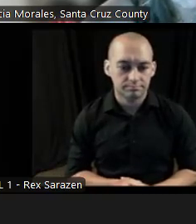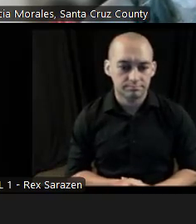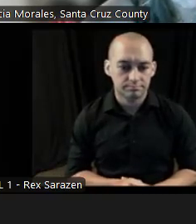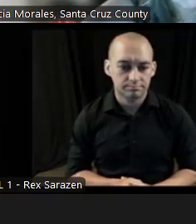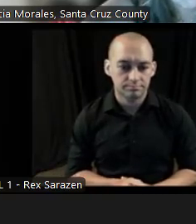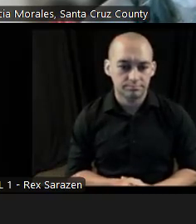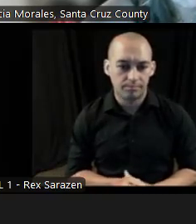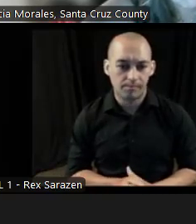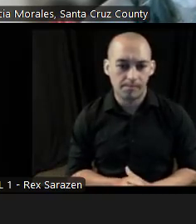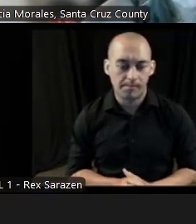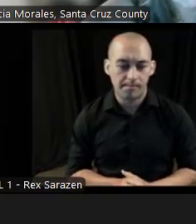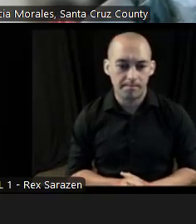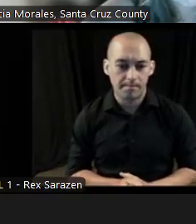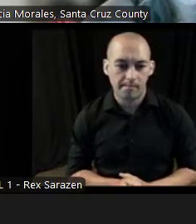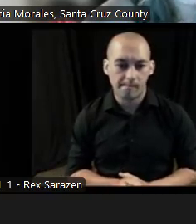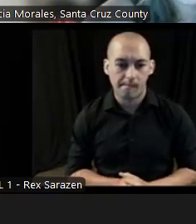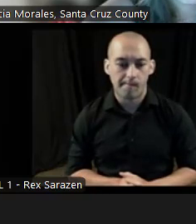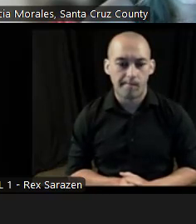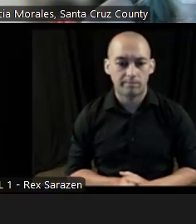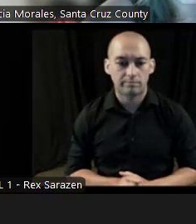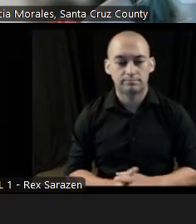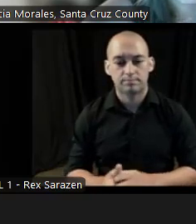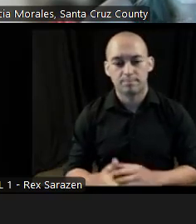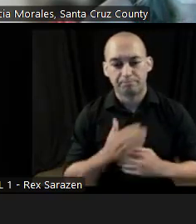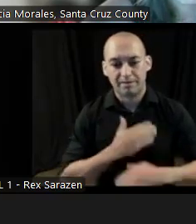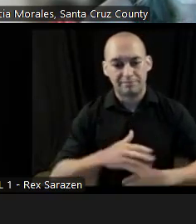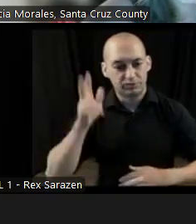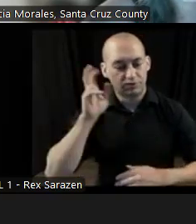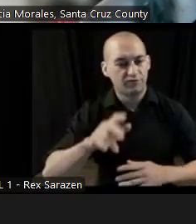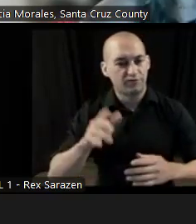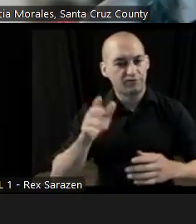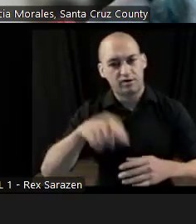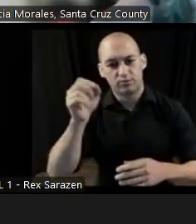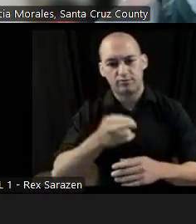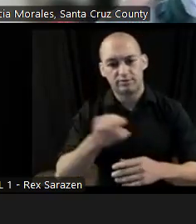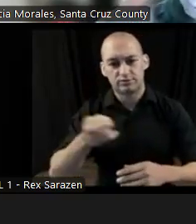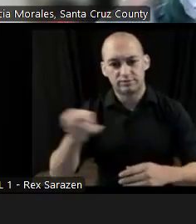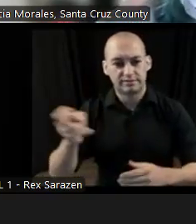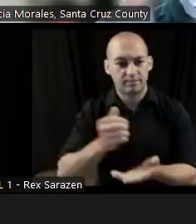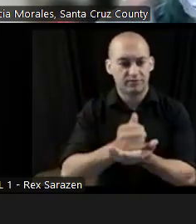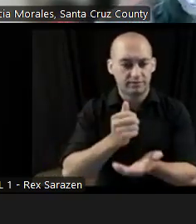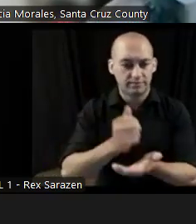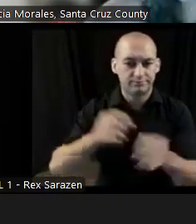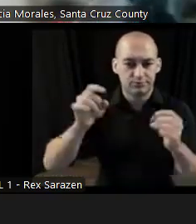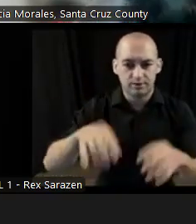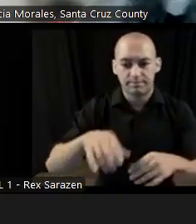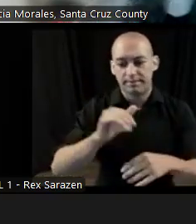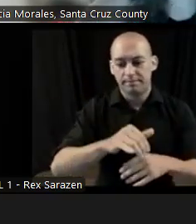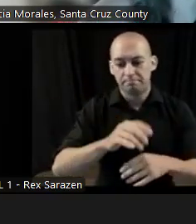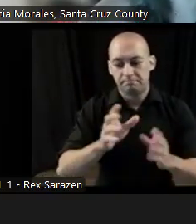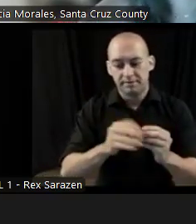Great, Bertha. I'm pleased to hear that you found the resources helpful, and my drop-in meetings to the subcommittee meetings also